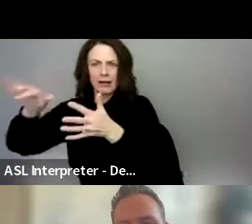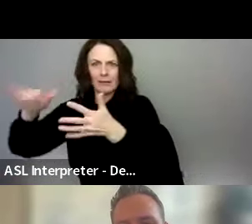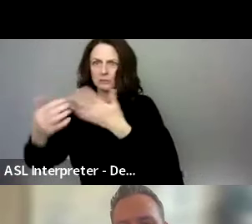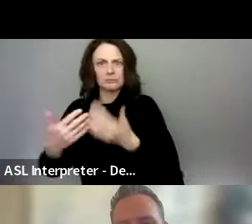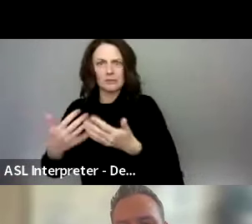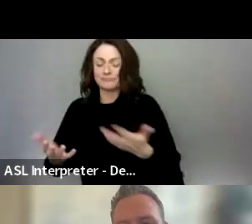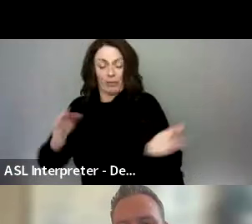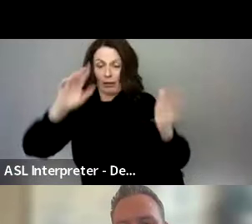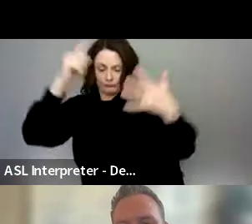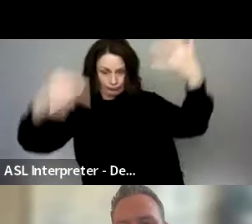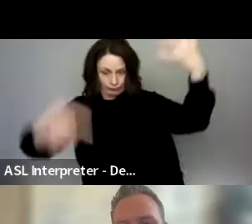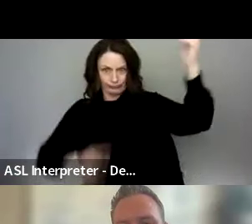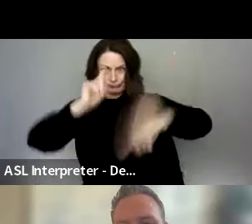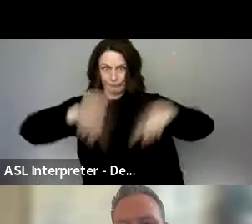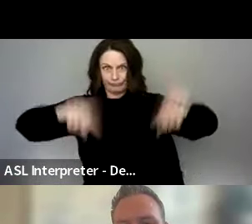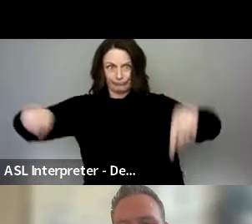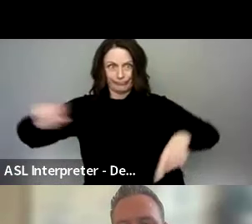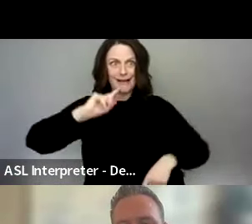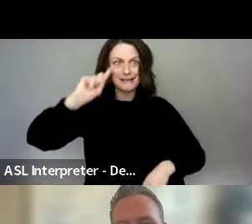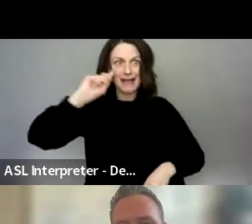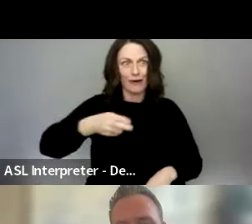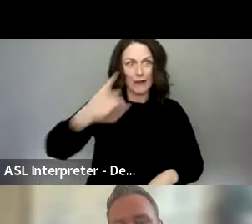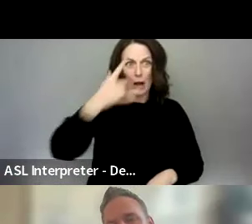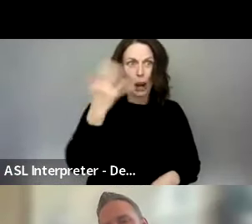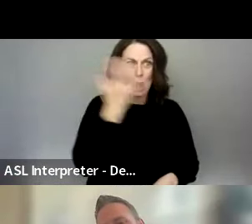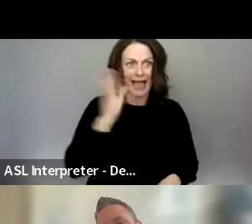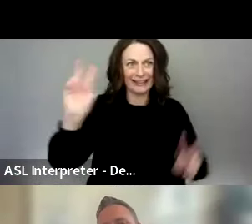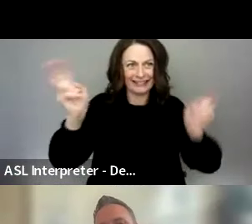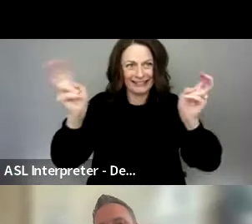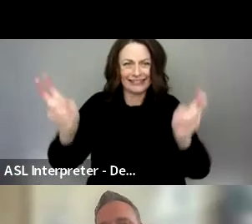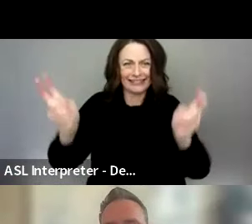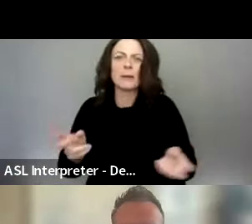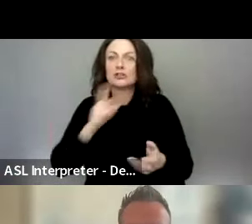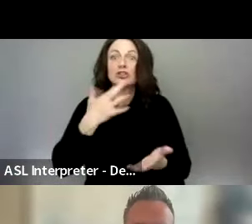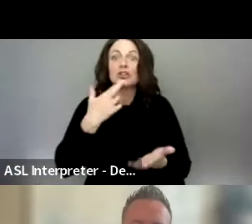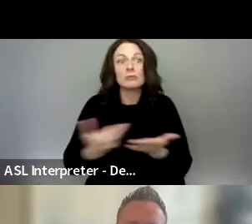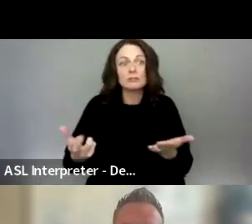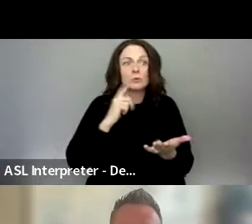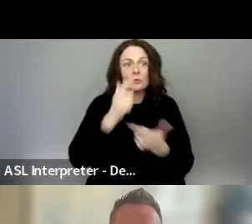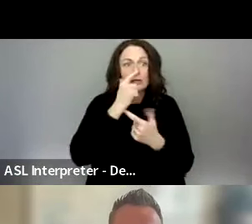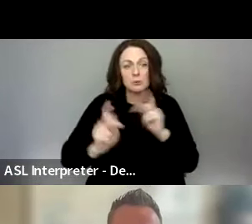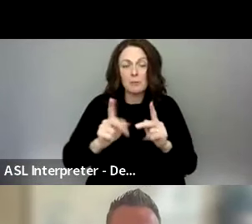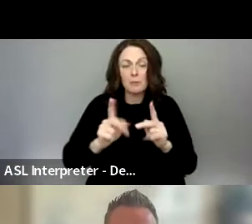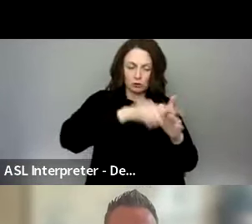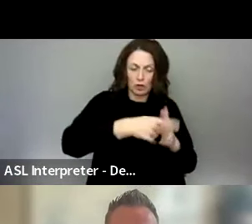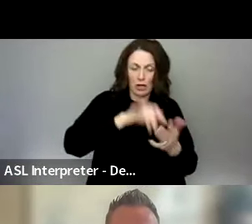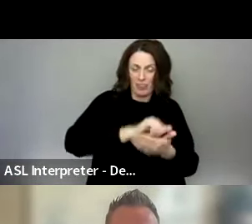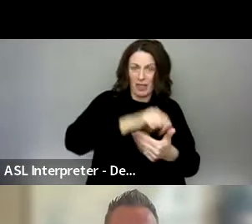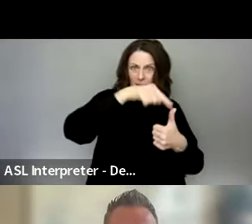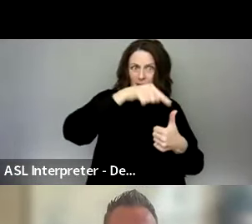read lips, and so on. So it's, I think it's a really good resource for anyone interested. So we got started with that